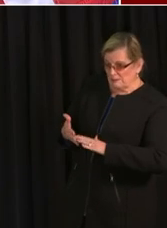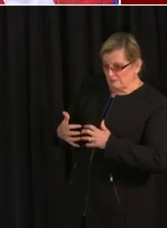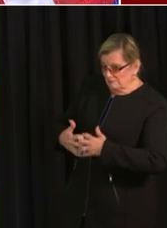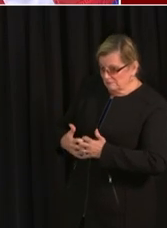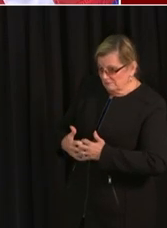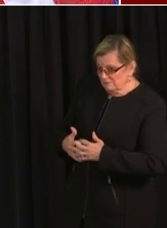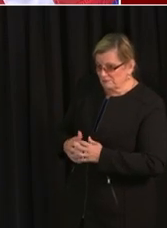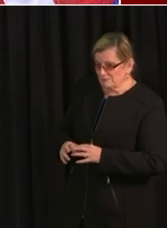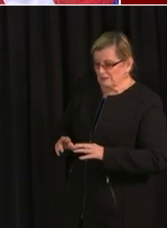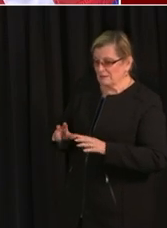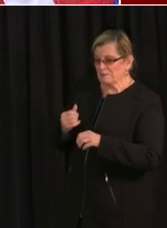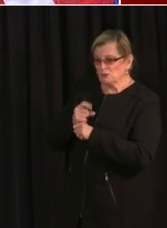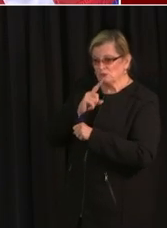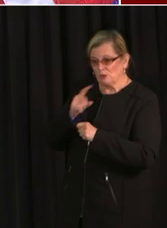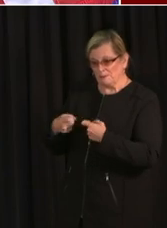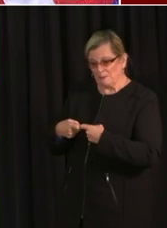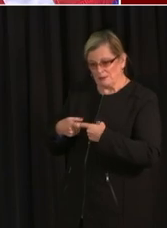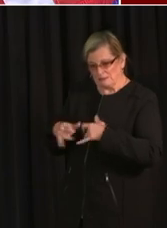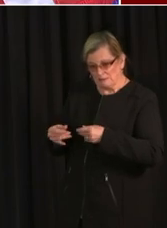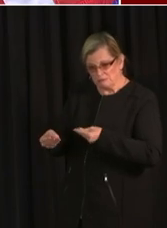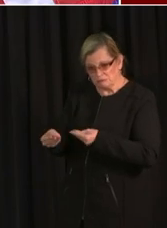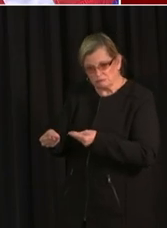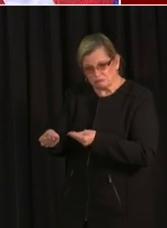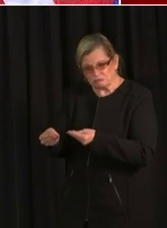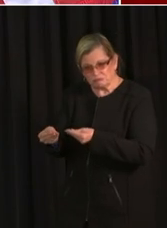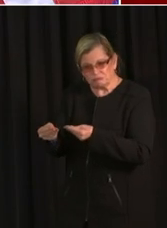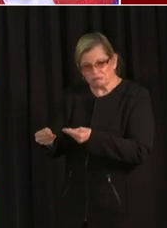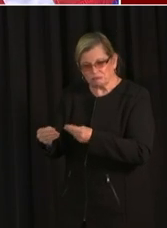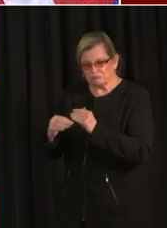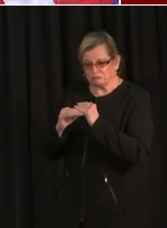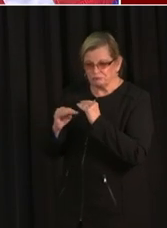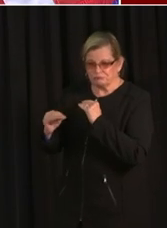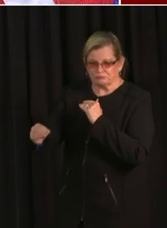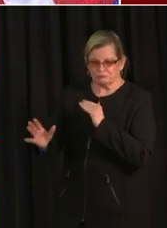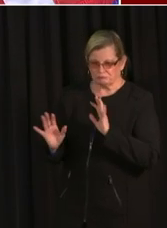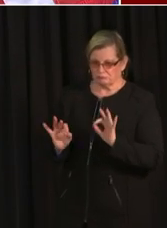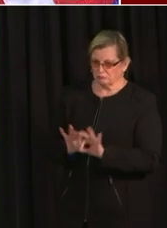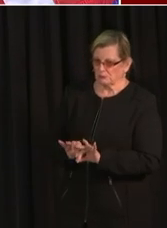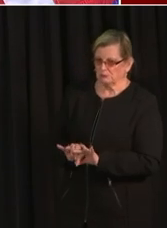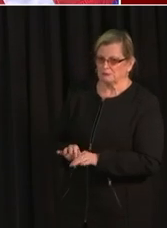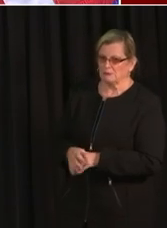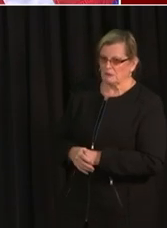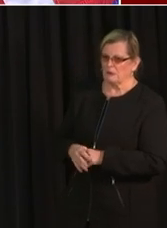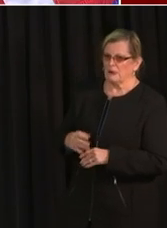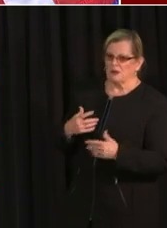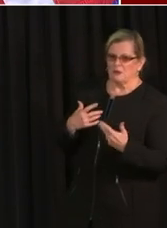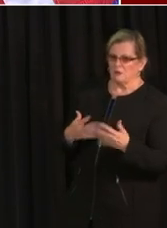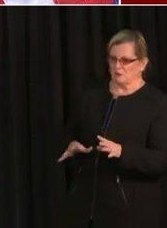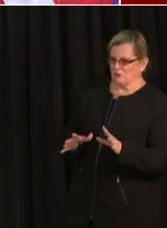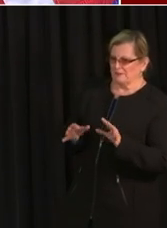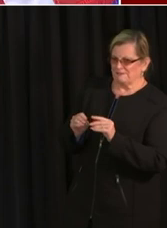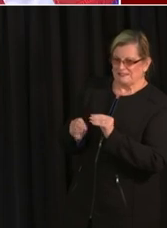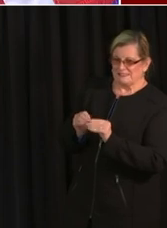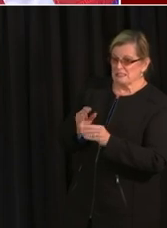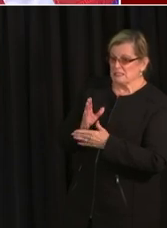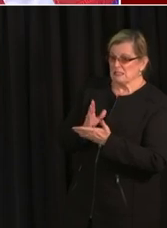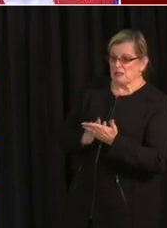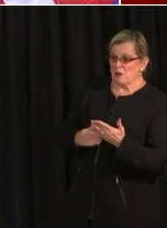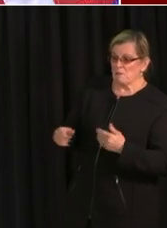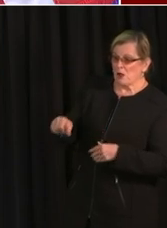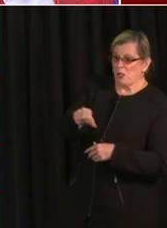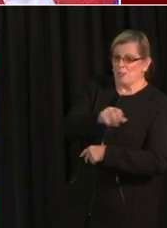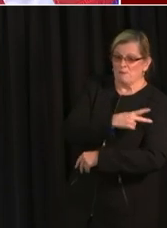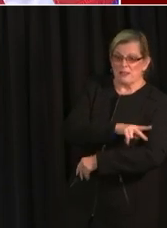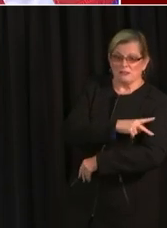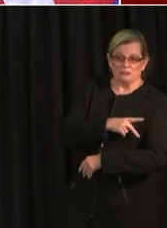is unstable again, that those generators can supply what we need. There were patients